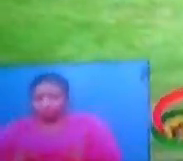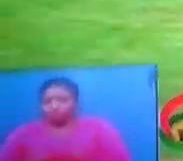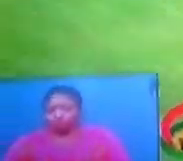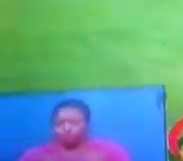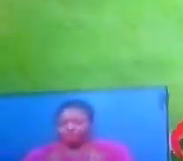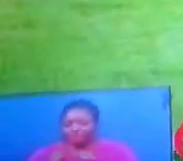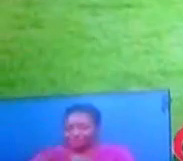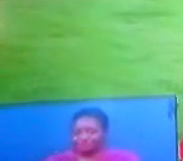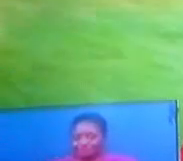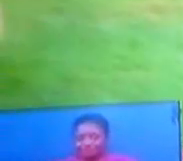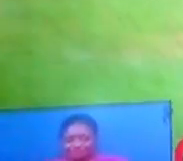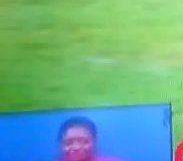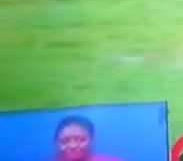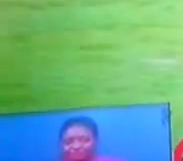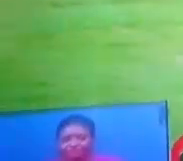variety of them.